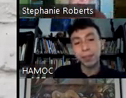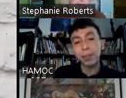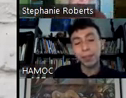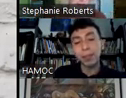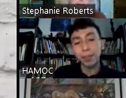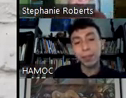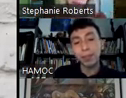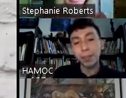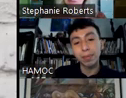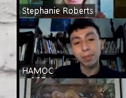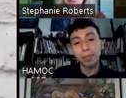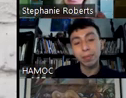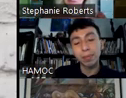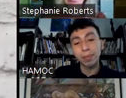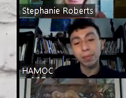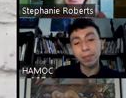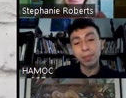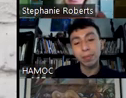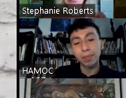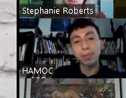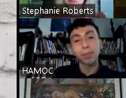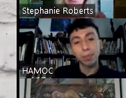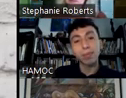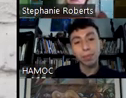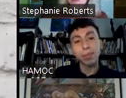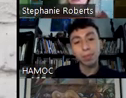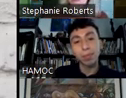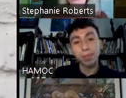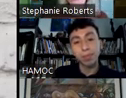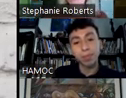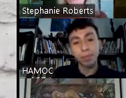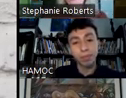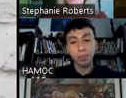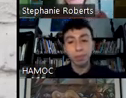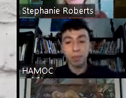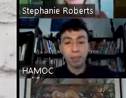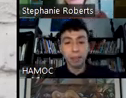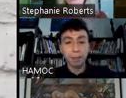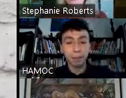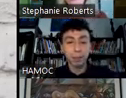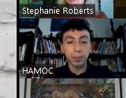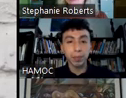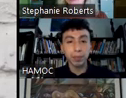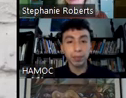I've always just been drawn to taking portraits. And I think it mostly has to do with the fact that